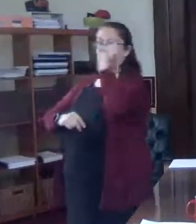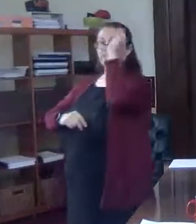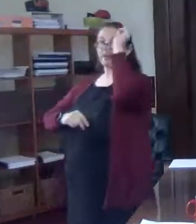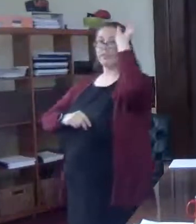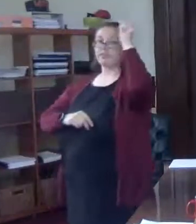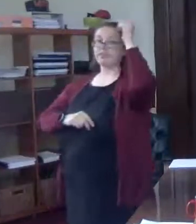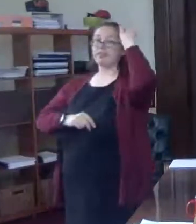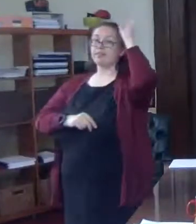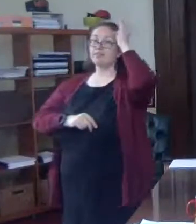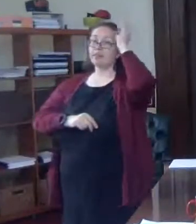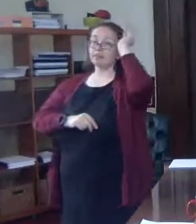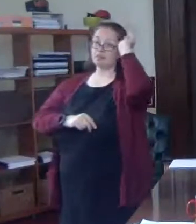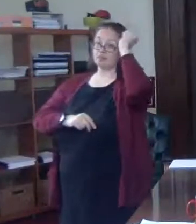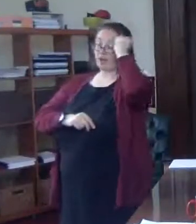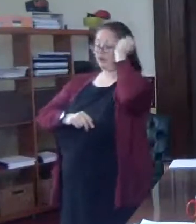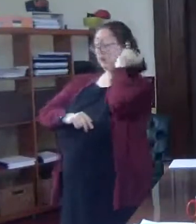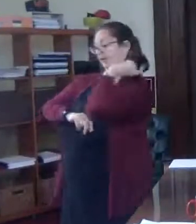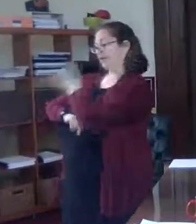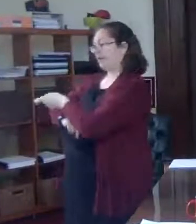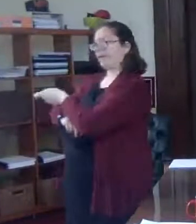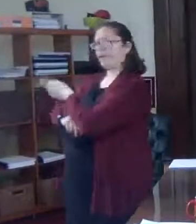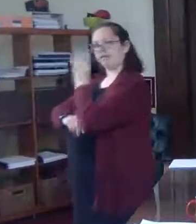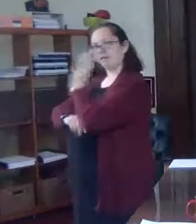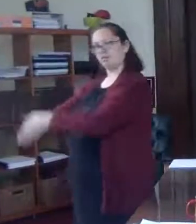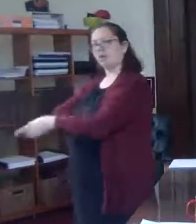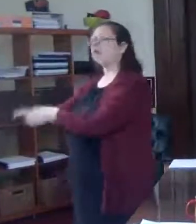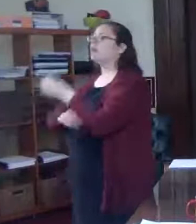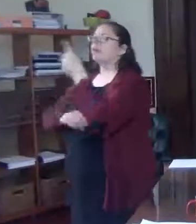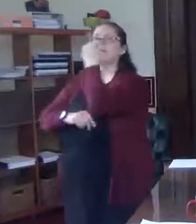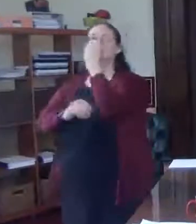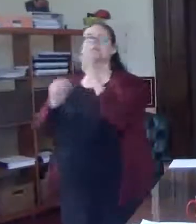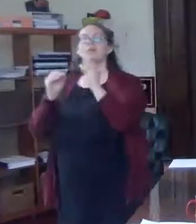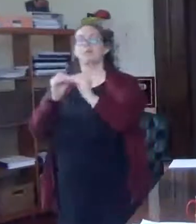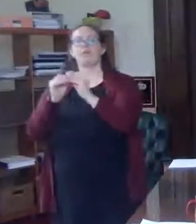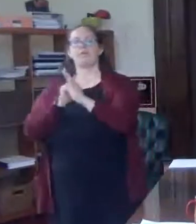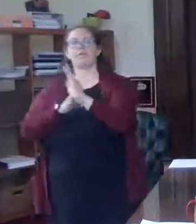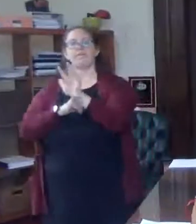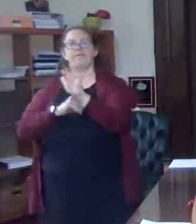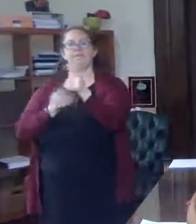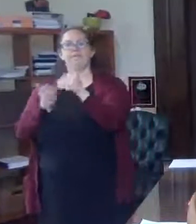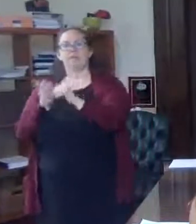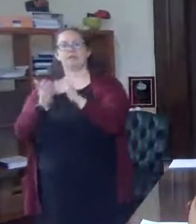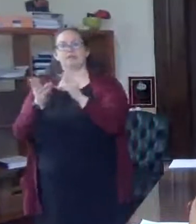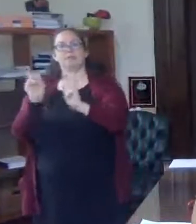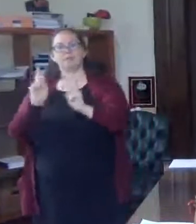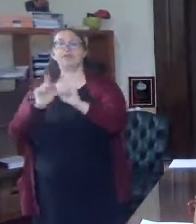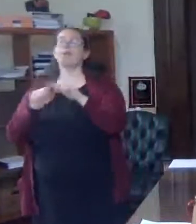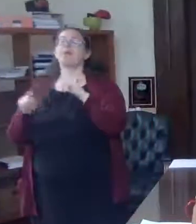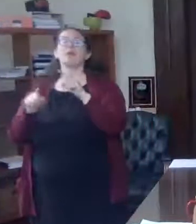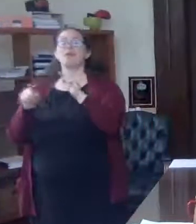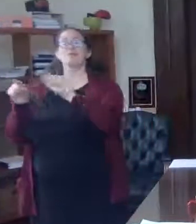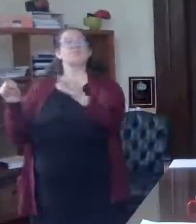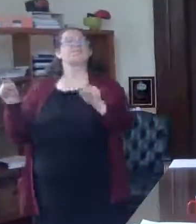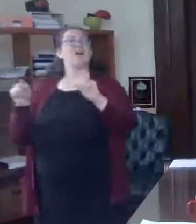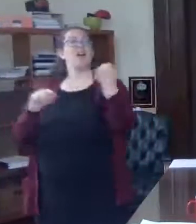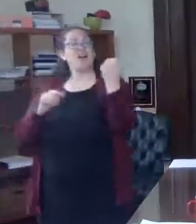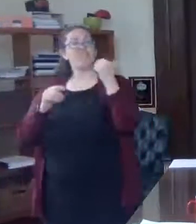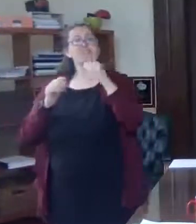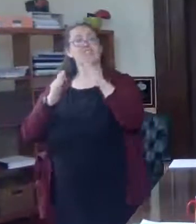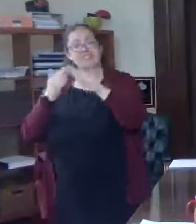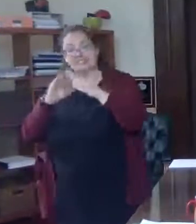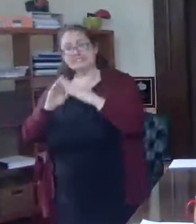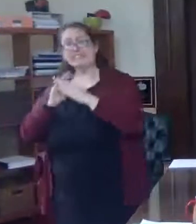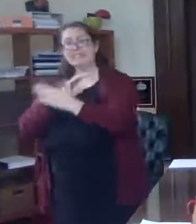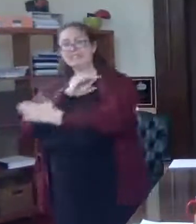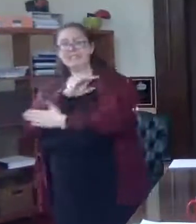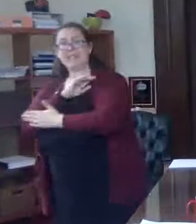than 500,000 people. So every place else in the state is dependent, every other city or county in the state